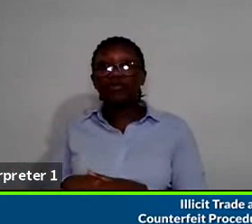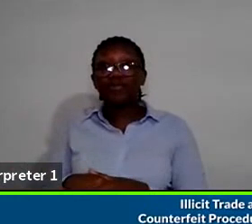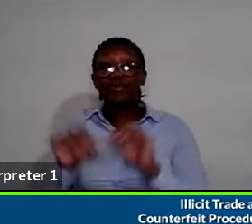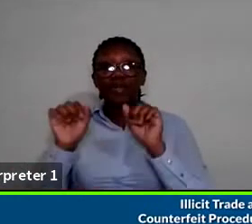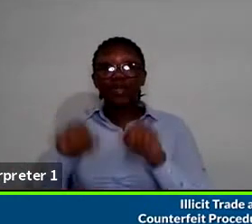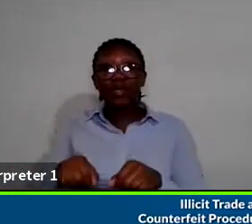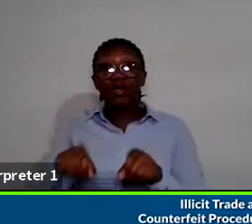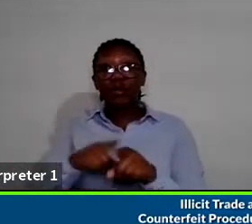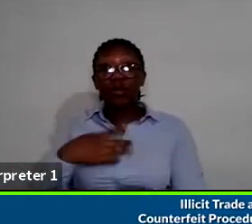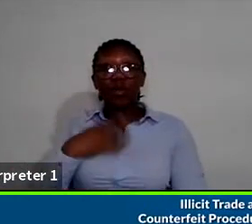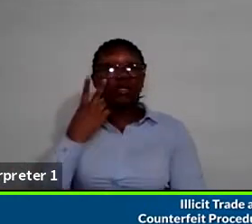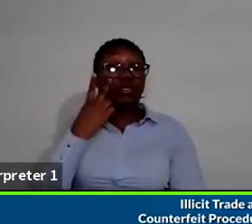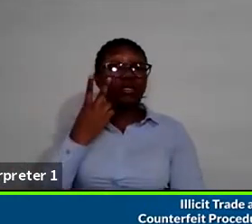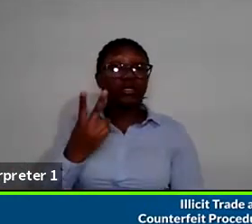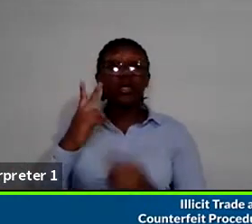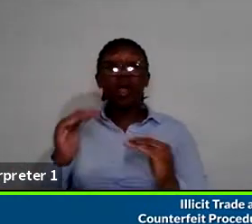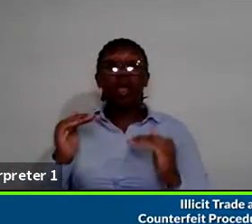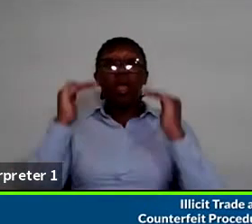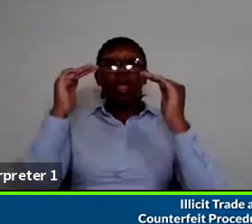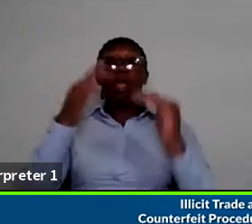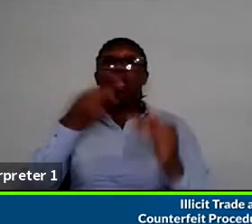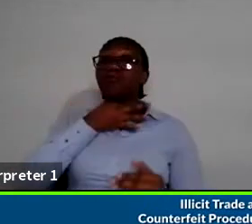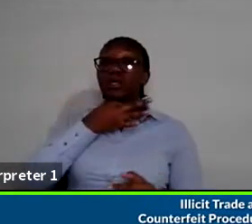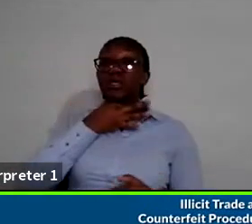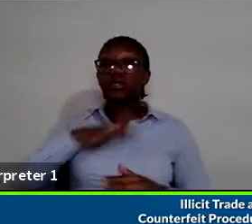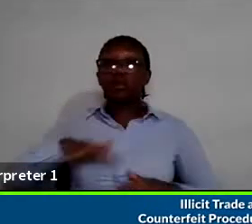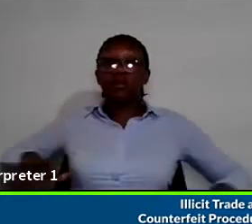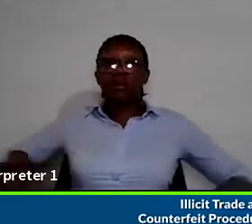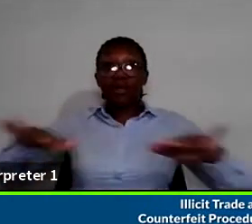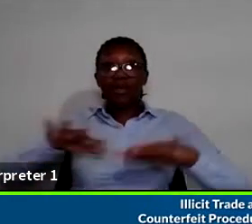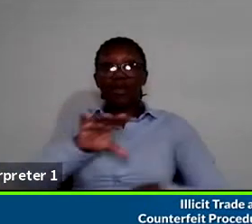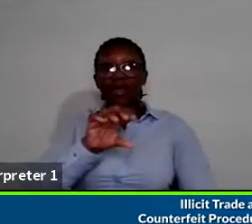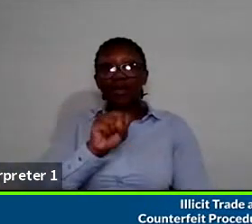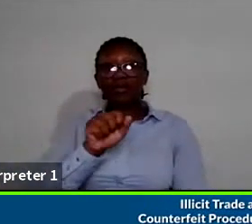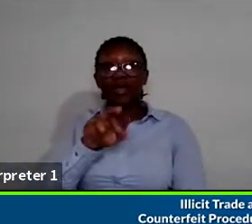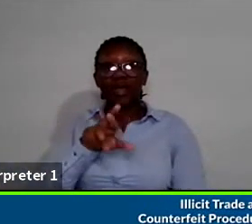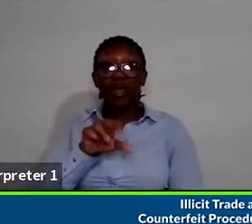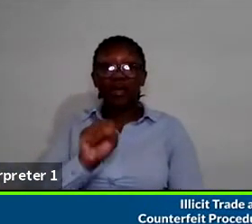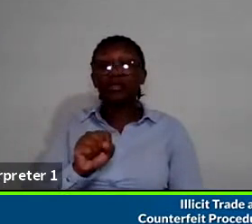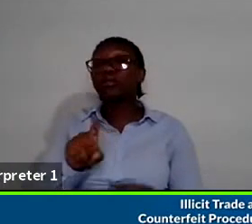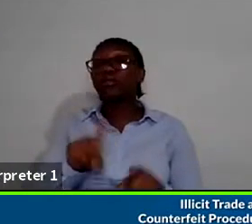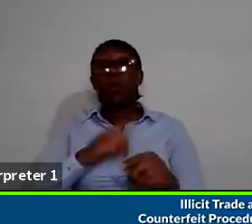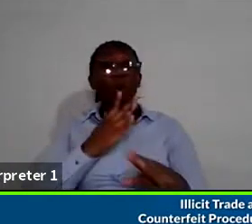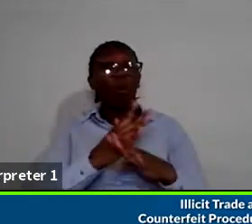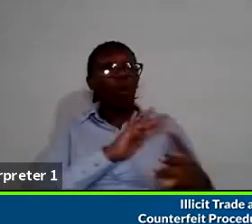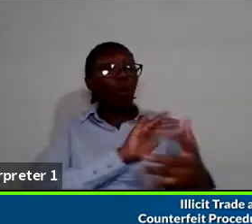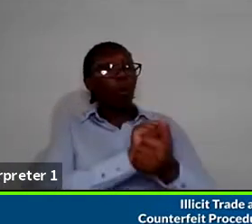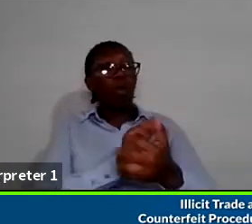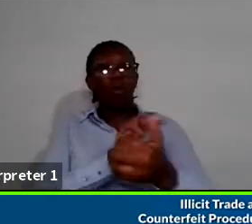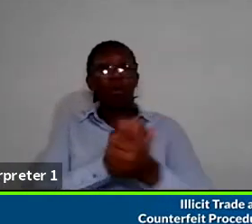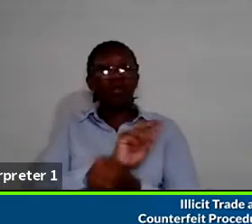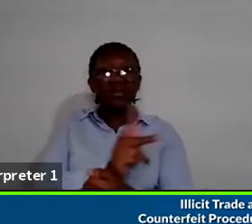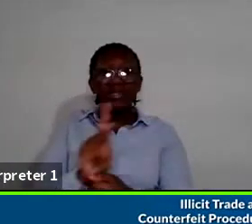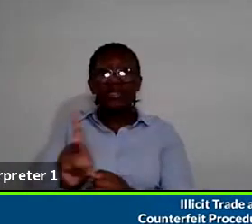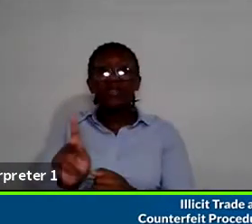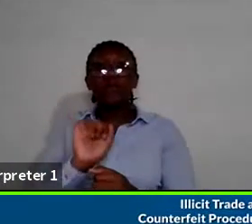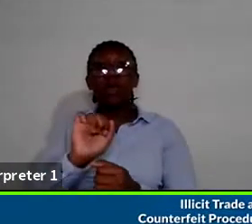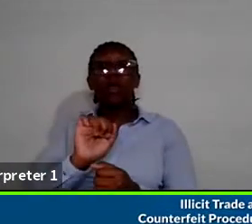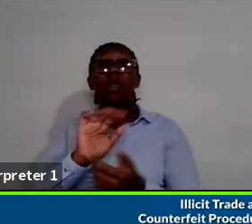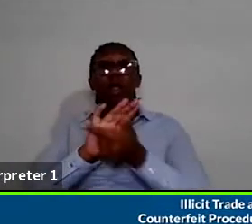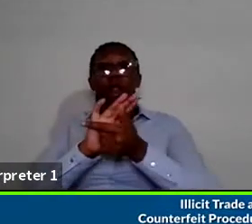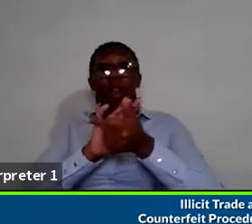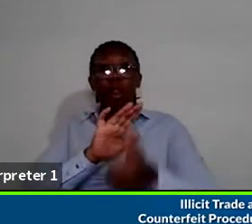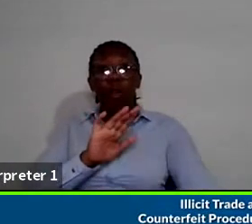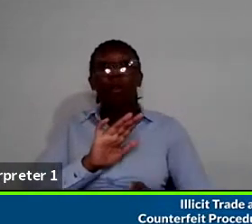indication of certain of these high-risk areas, SARS, together with the other law enforcement agencies, will be